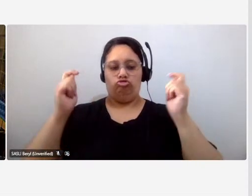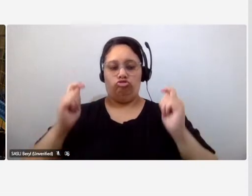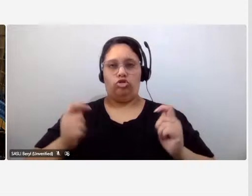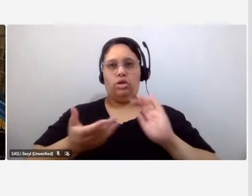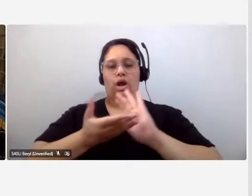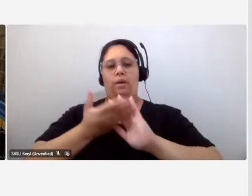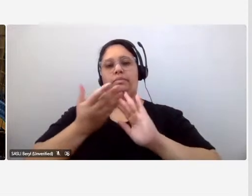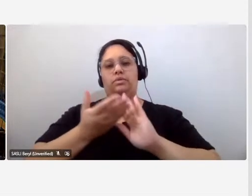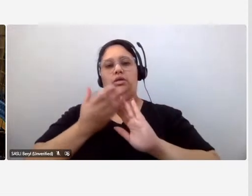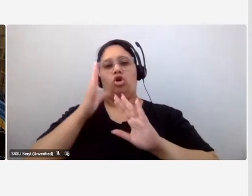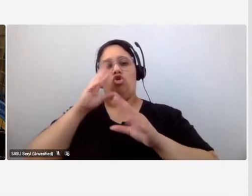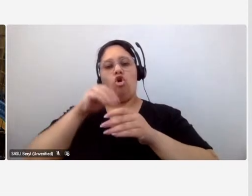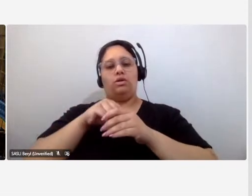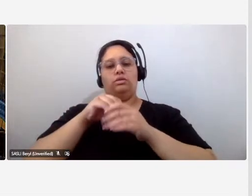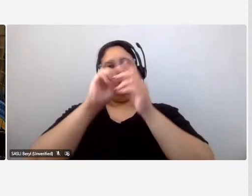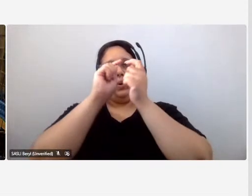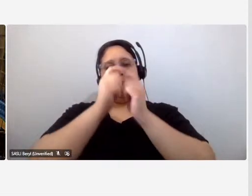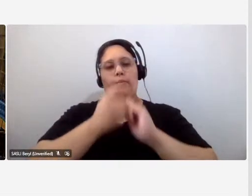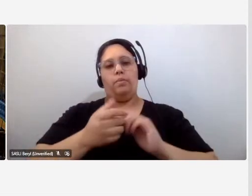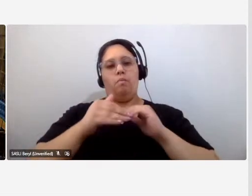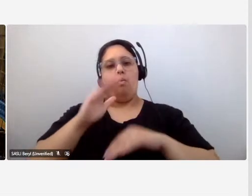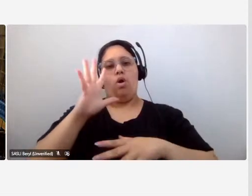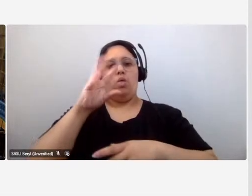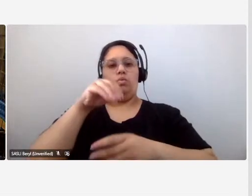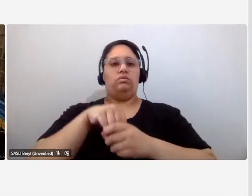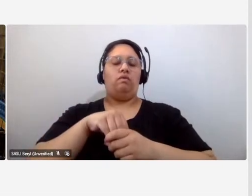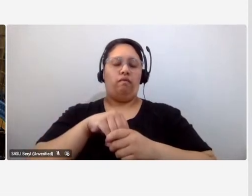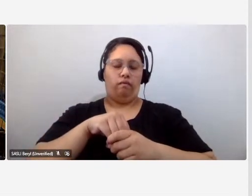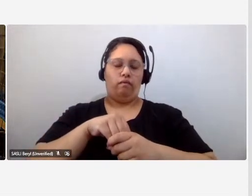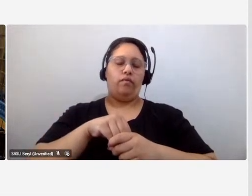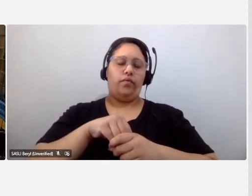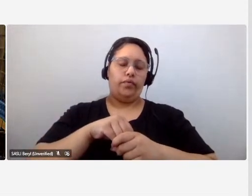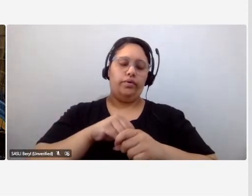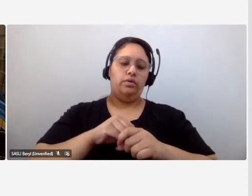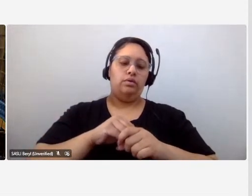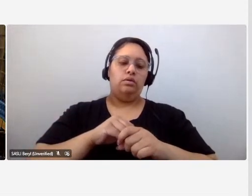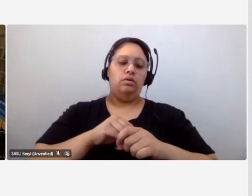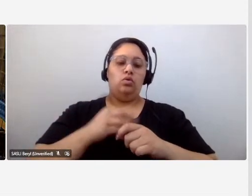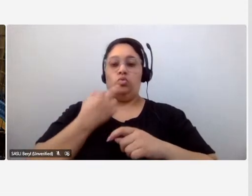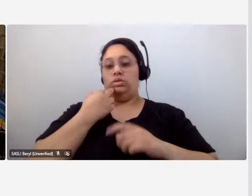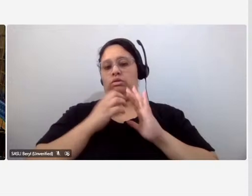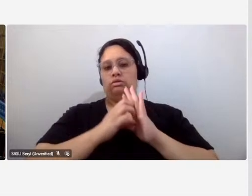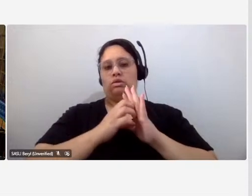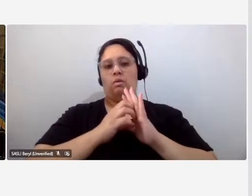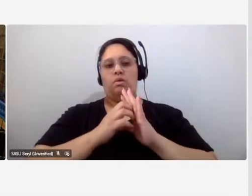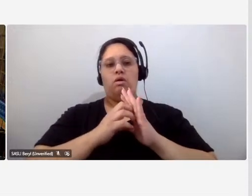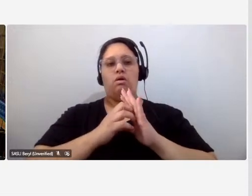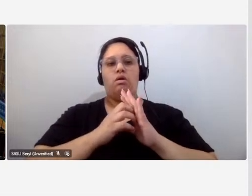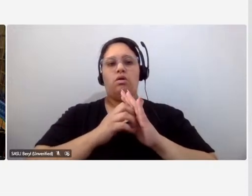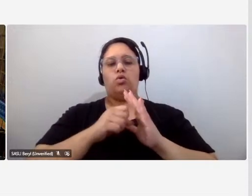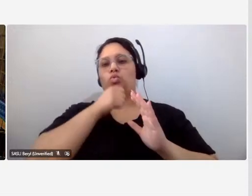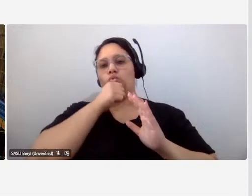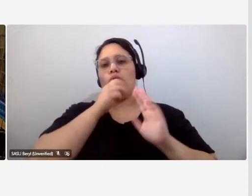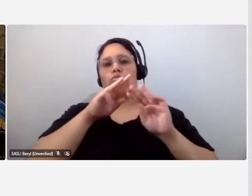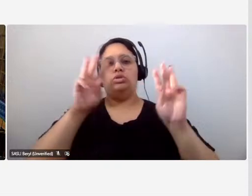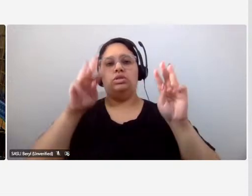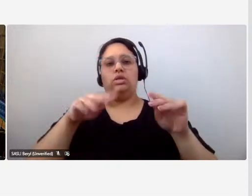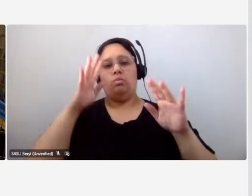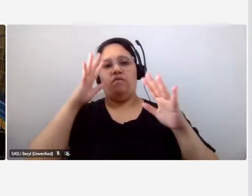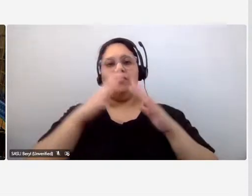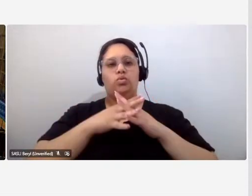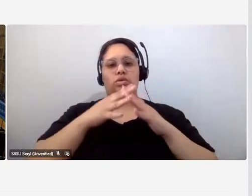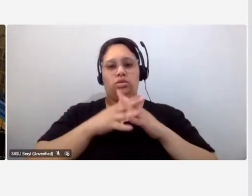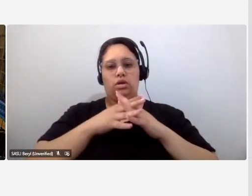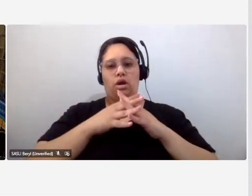and recontextualize the exhibitions to become more inclusive. Recent examples have been George Museum in Worcester, and